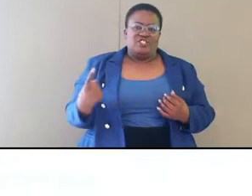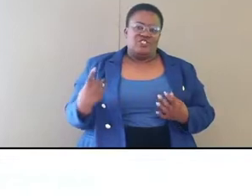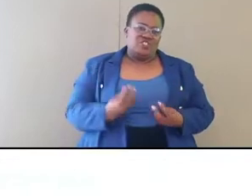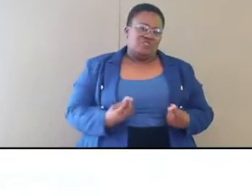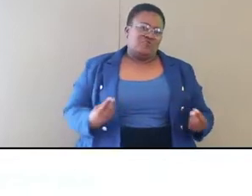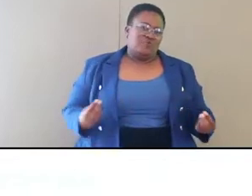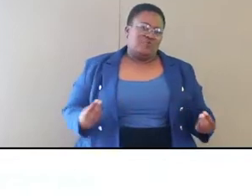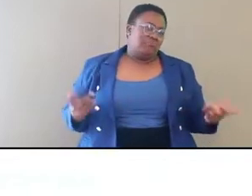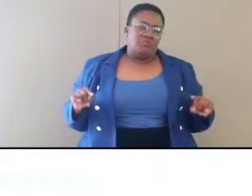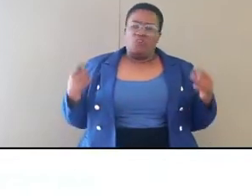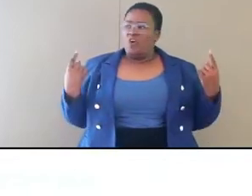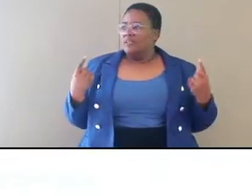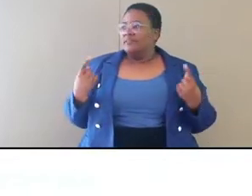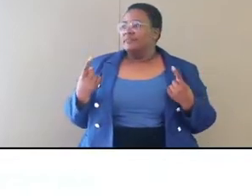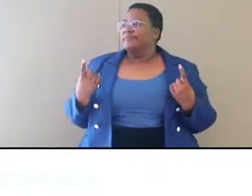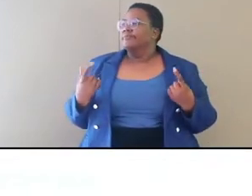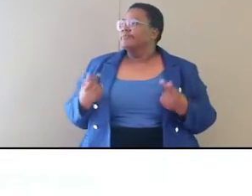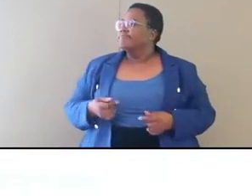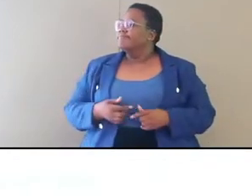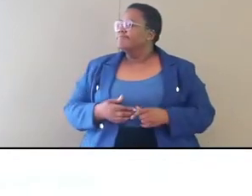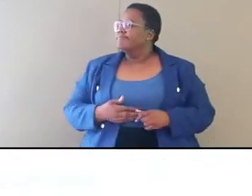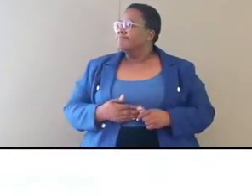we've got to be realists.